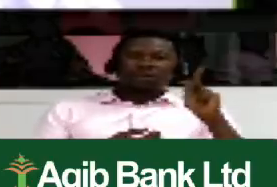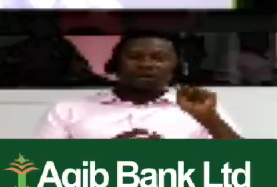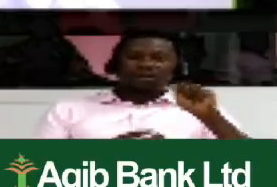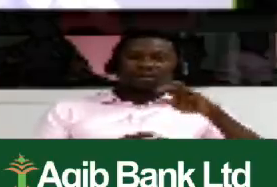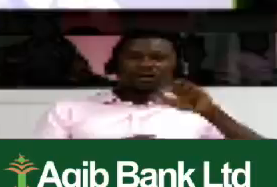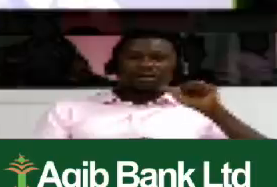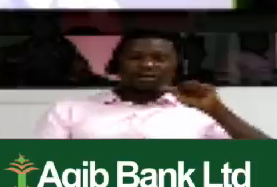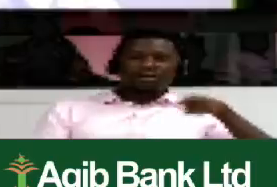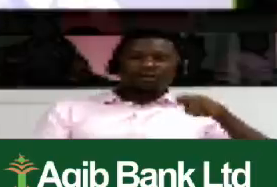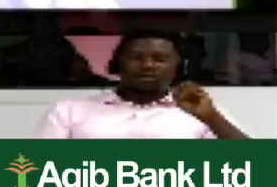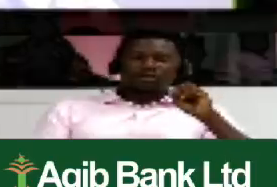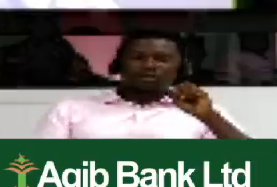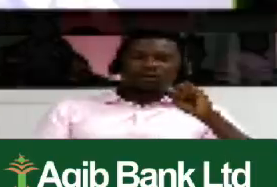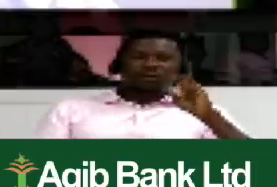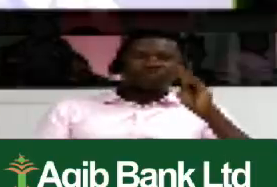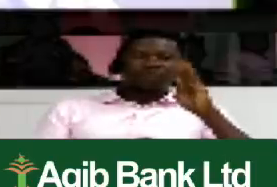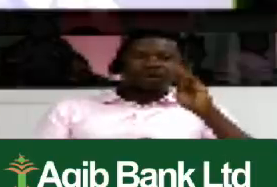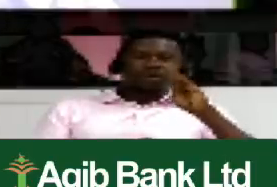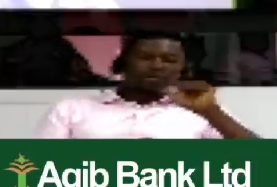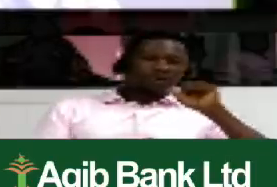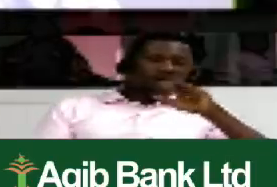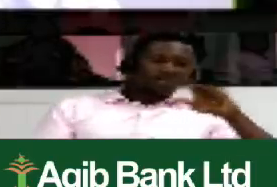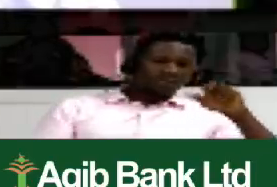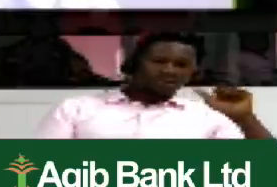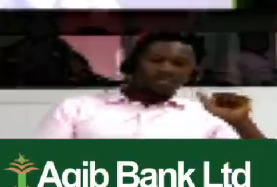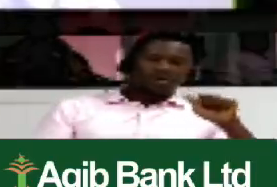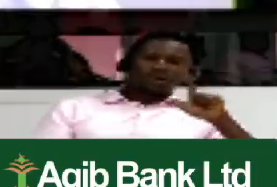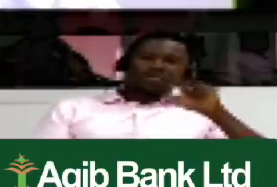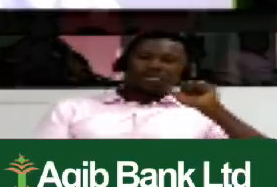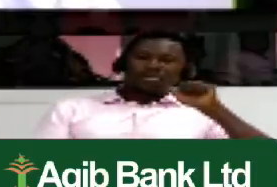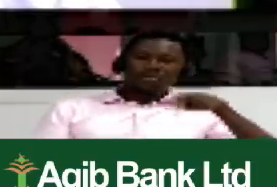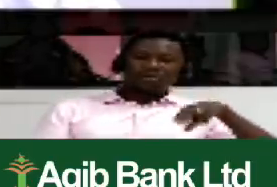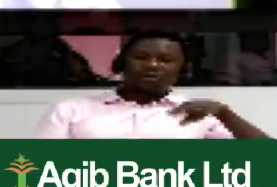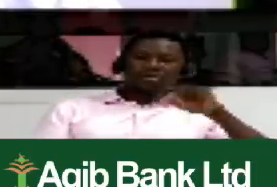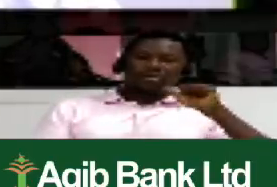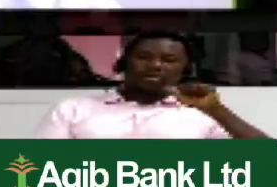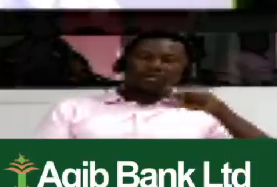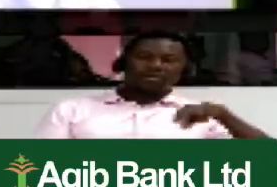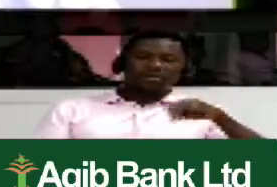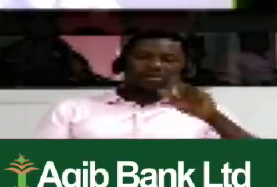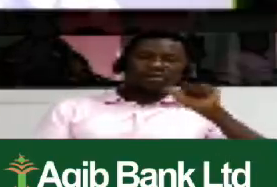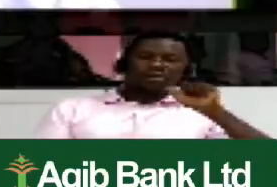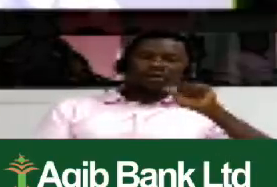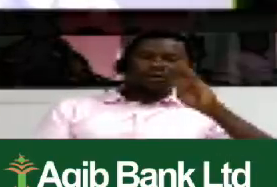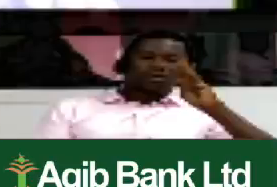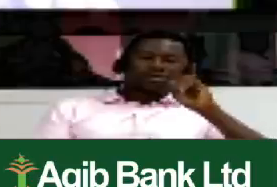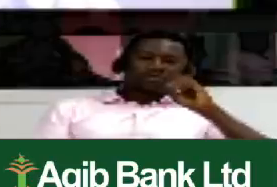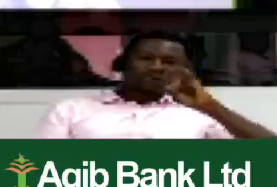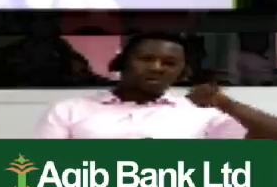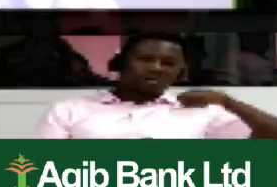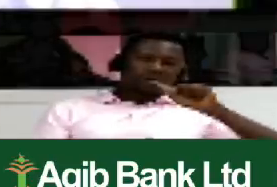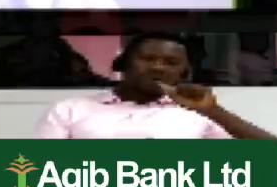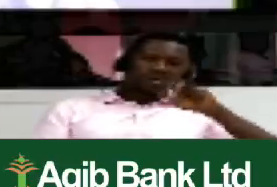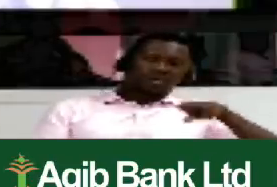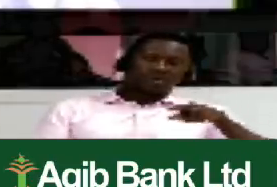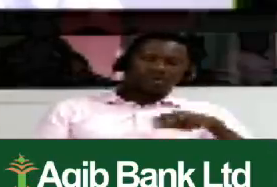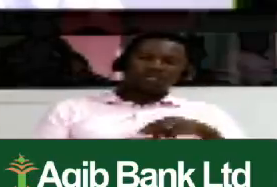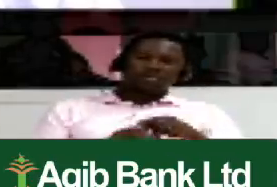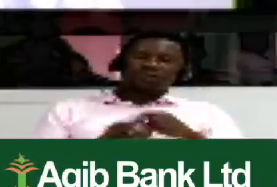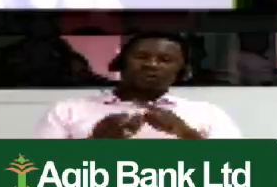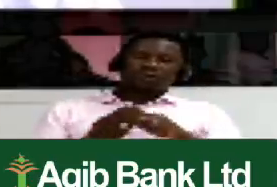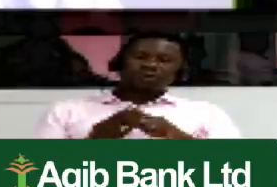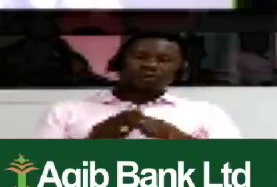at the time. Lamin A. Bojang, Nusra senior secondary school. Bamba Jobate, Abdullahi Sanyang, a 3-year-old from